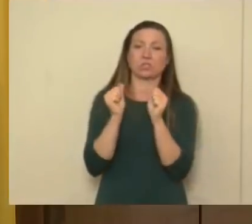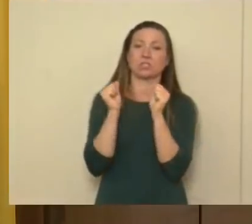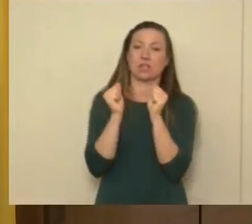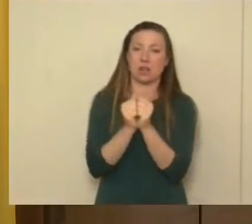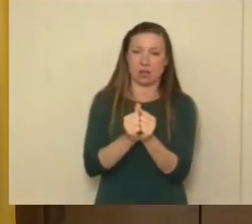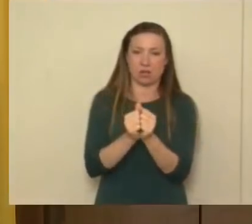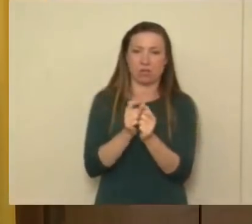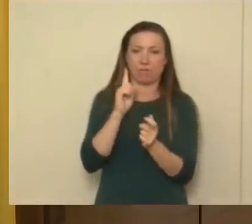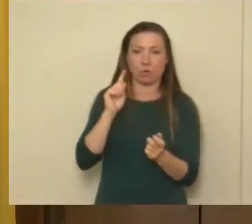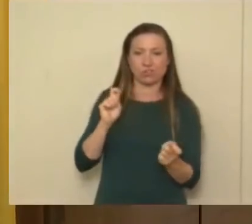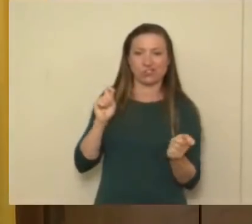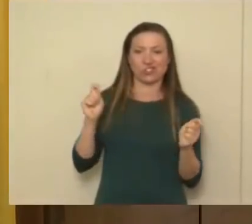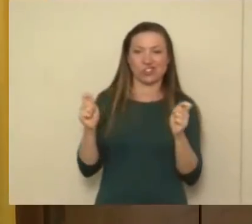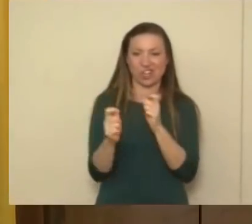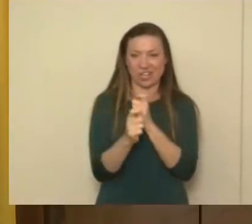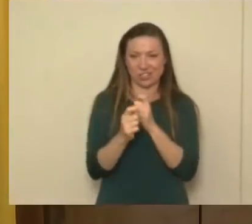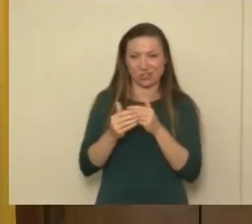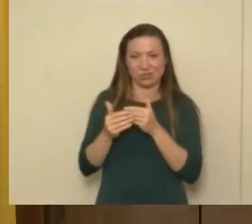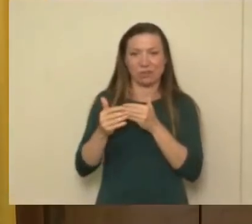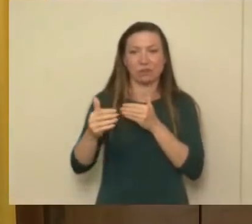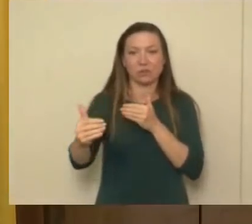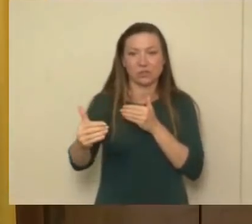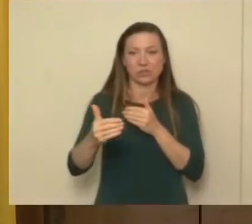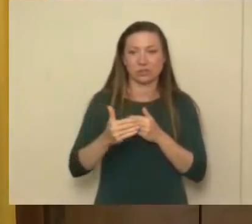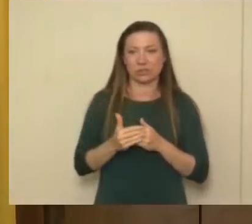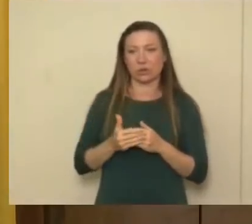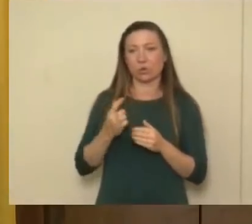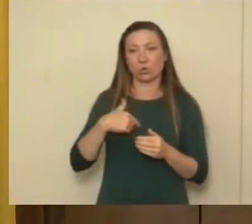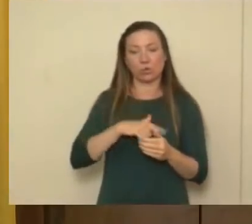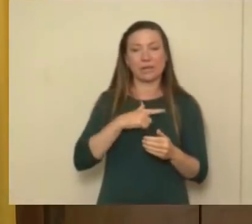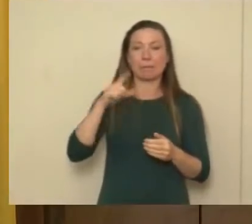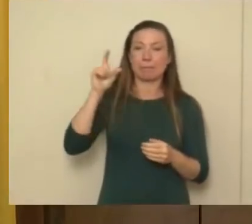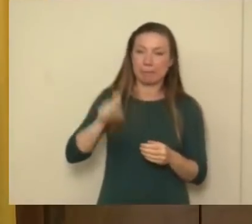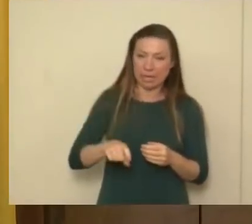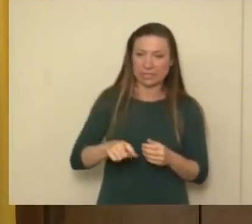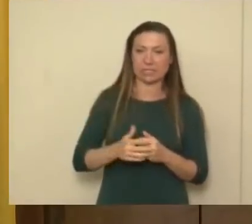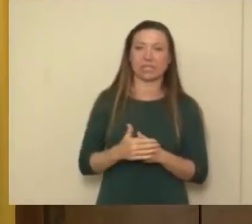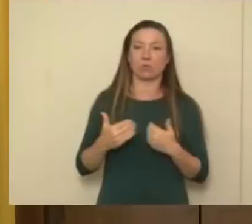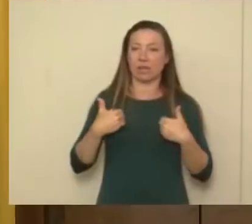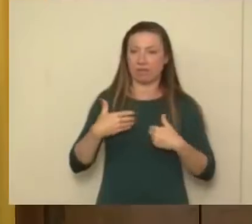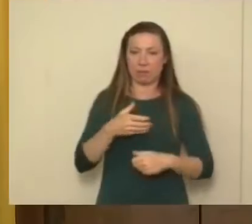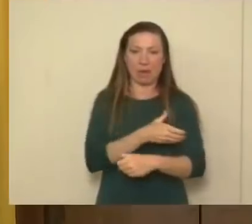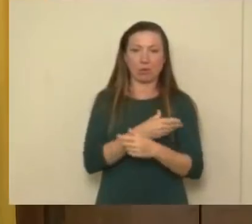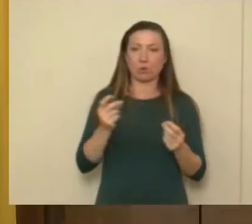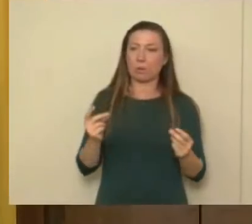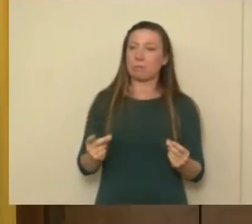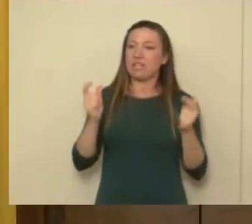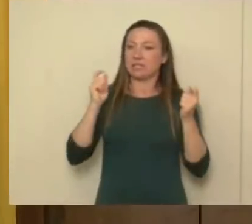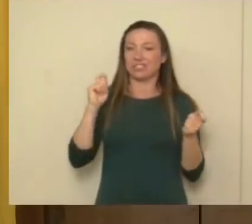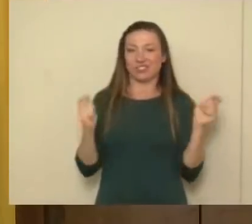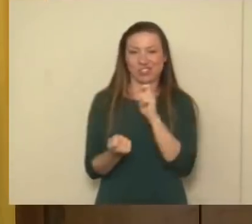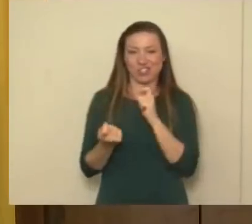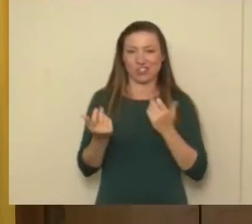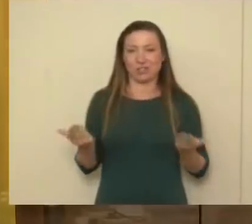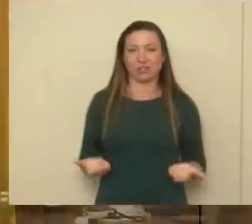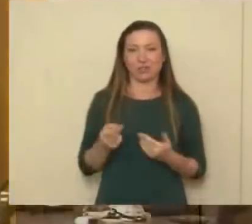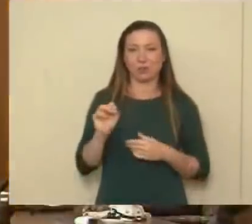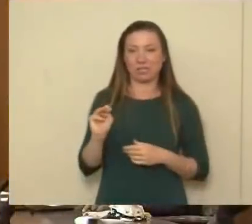it, but we have the power to immediately do something different in New Mexico. All right, Nora, I'm ready for questions.